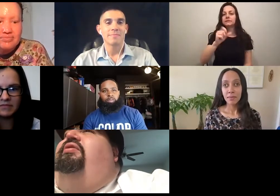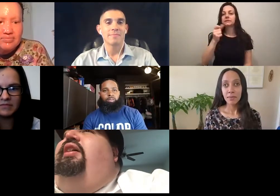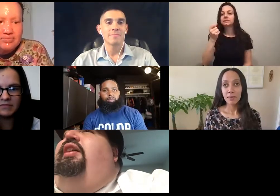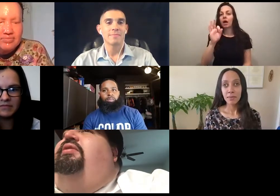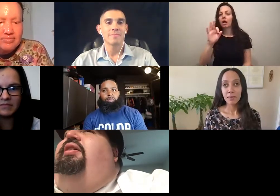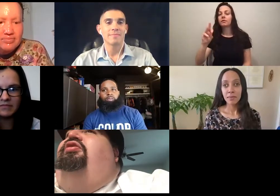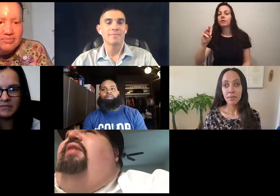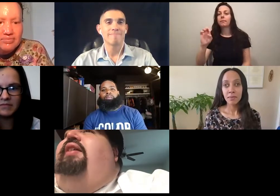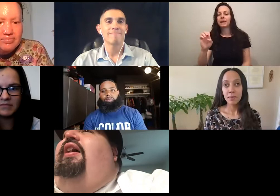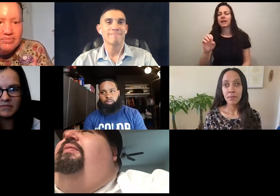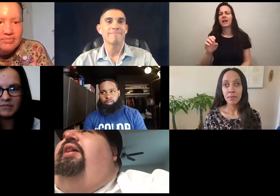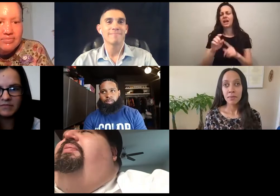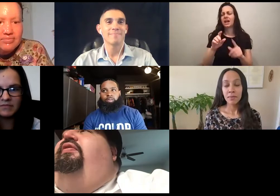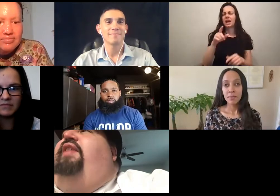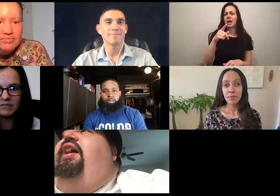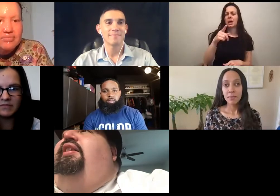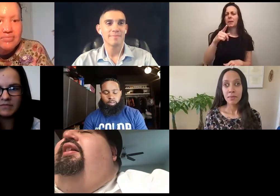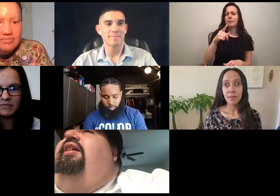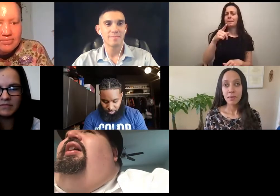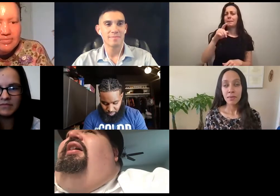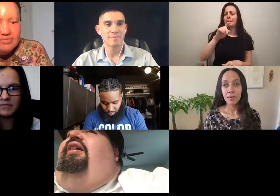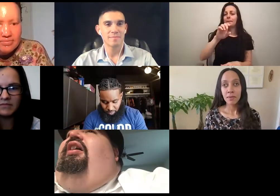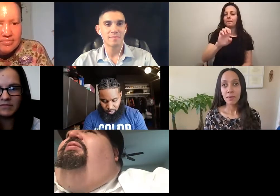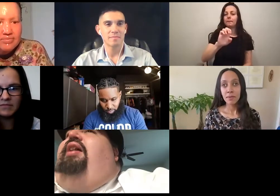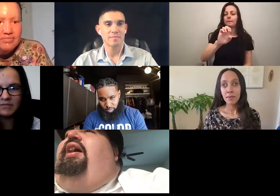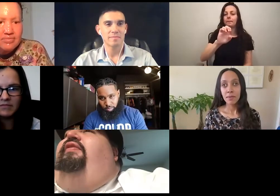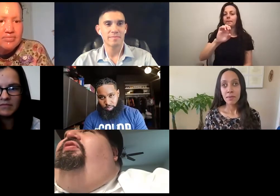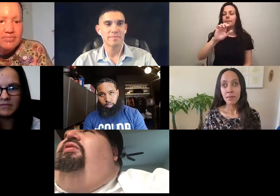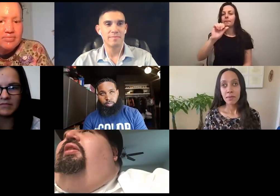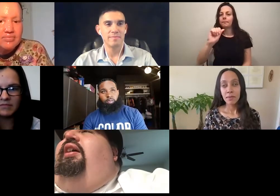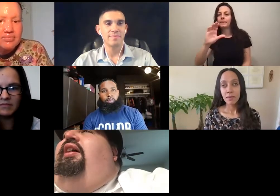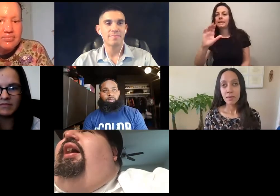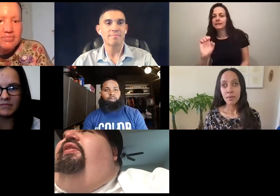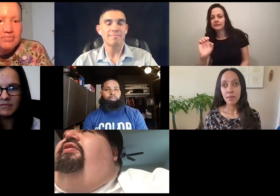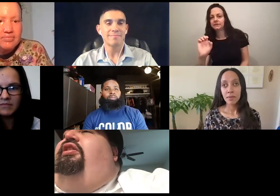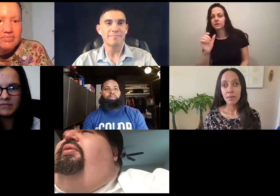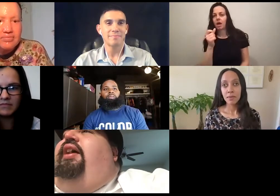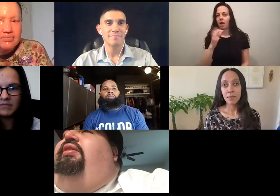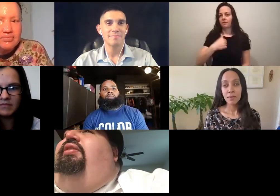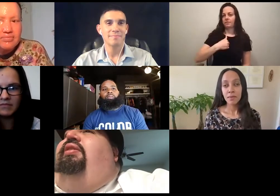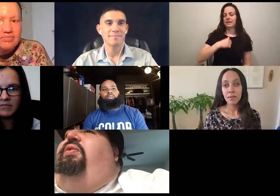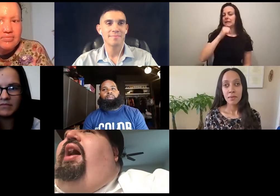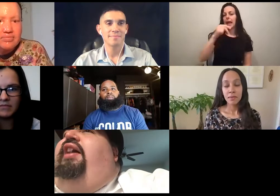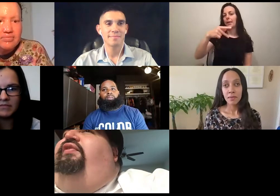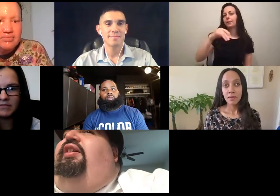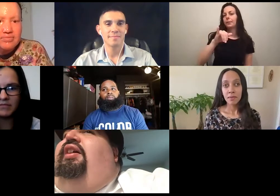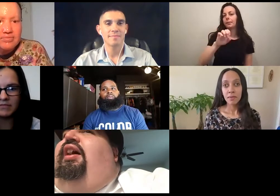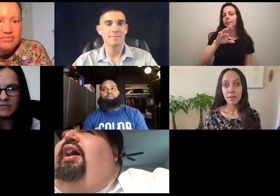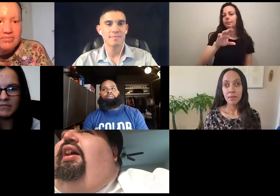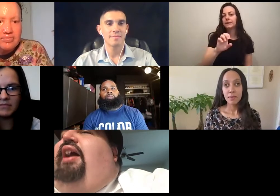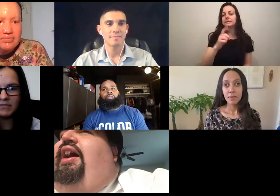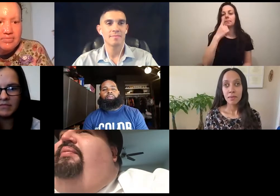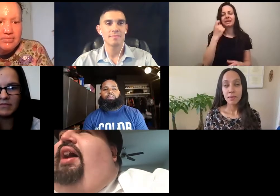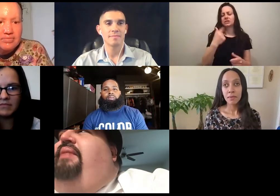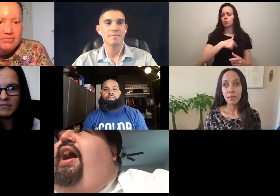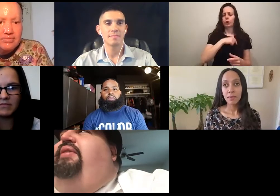not broken, but we are trying to help people find a way forward in their circumstances to thrive.